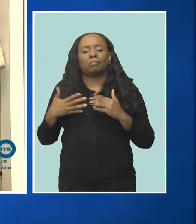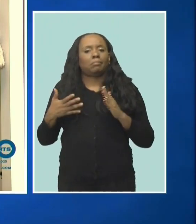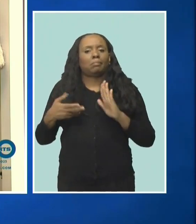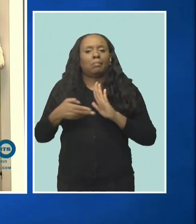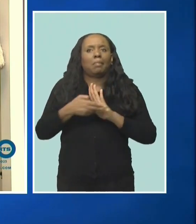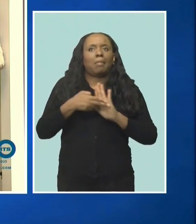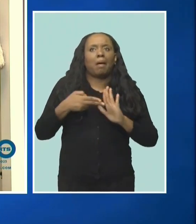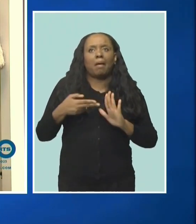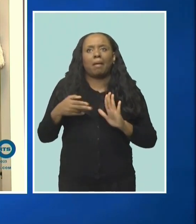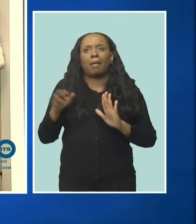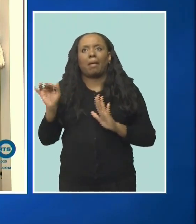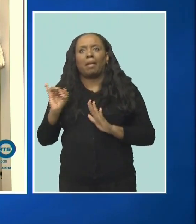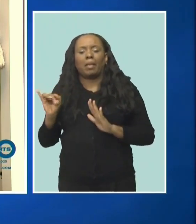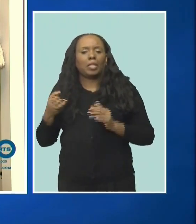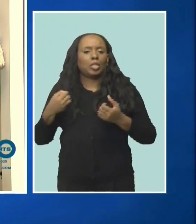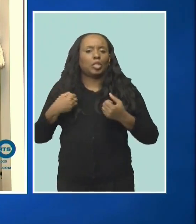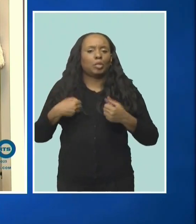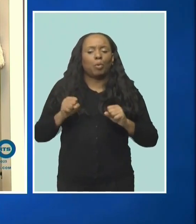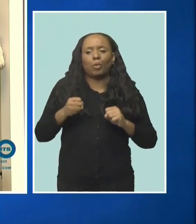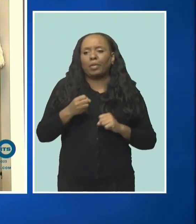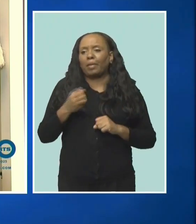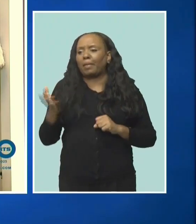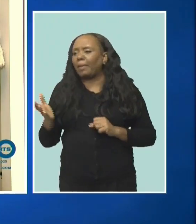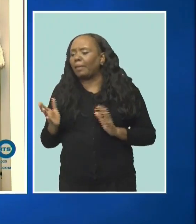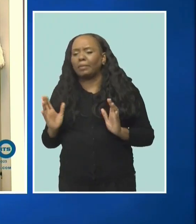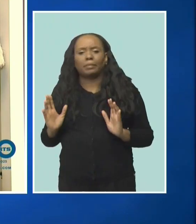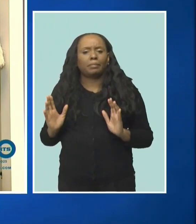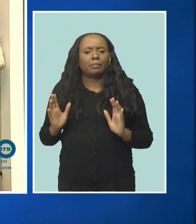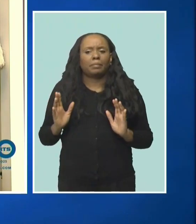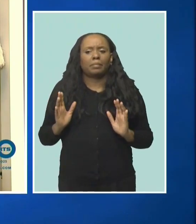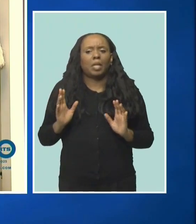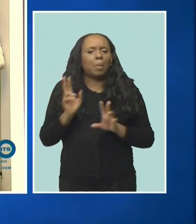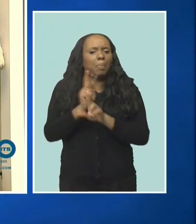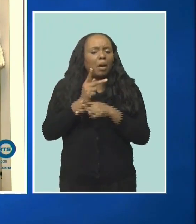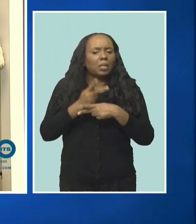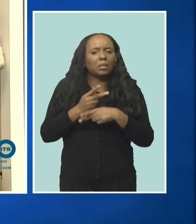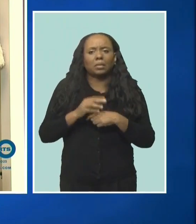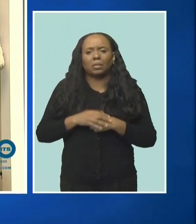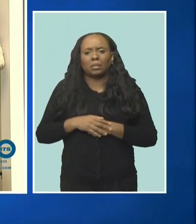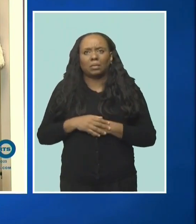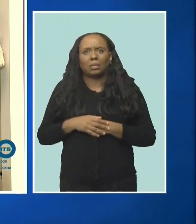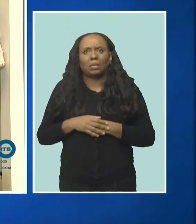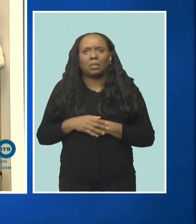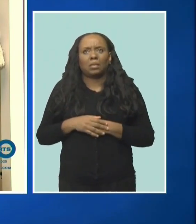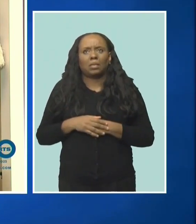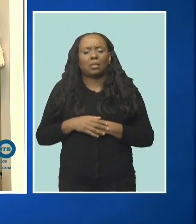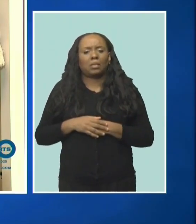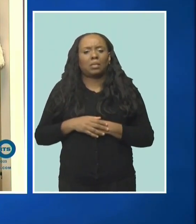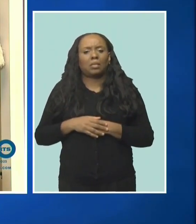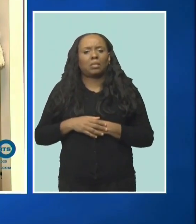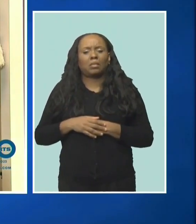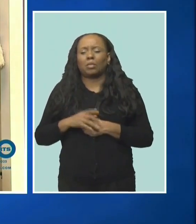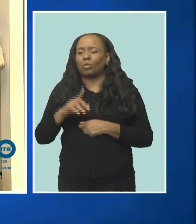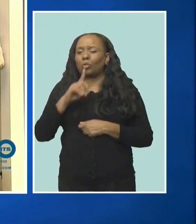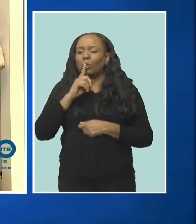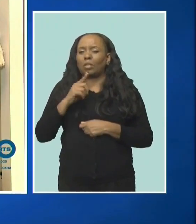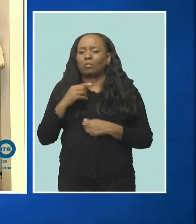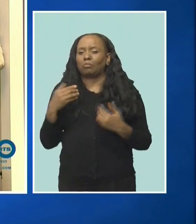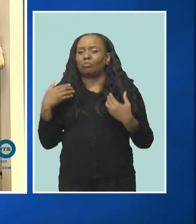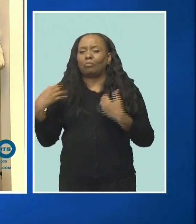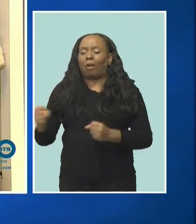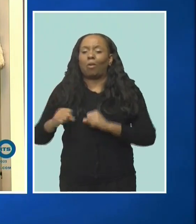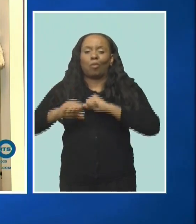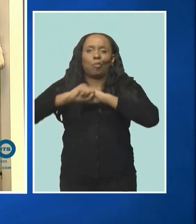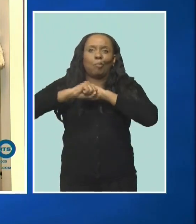of sporting and other school-related events, which speaks to the power of these messages,